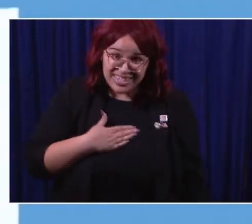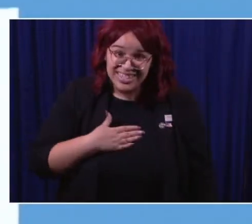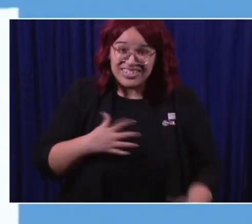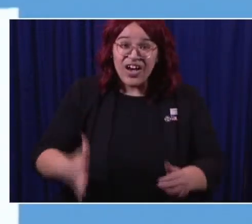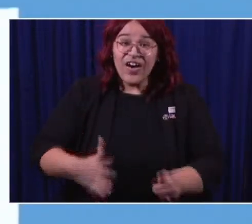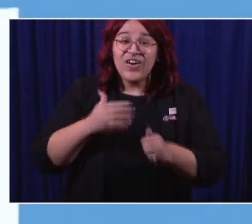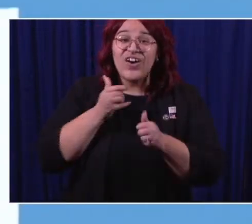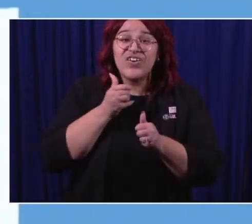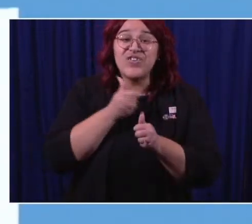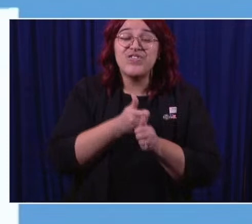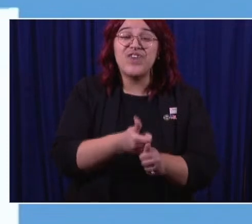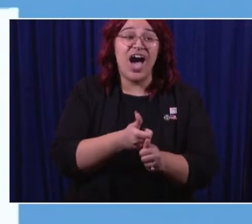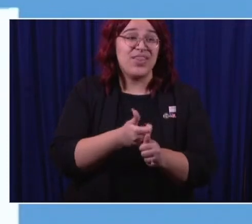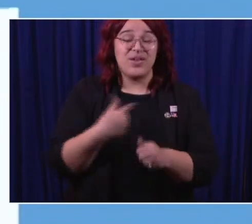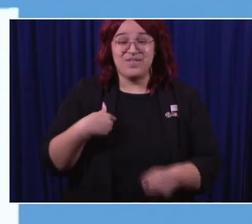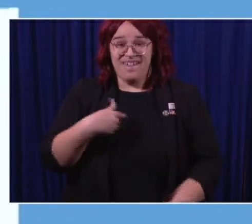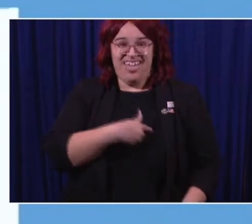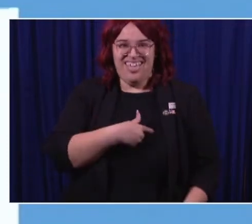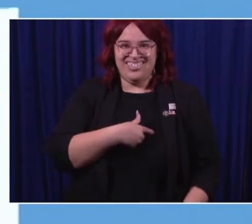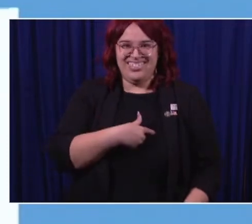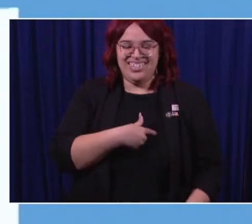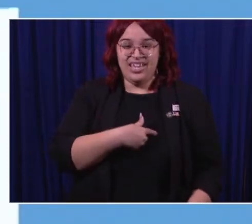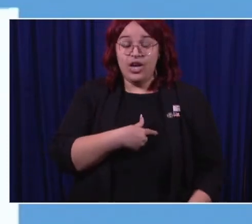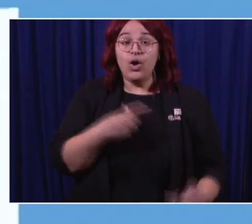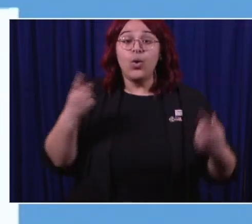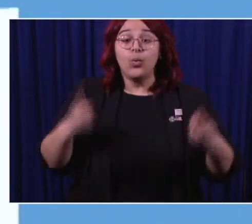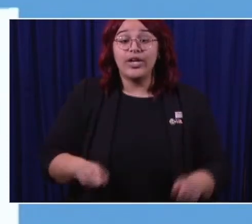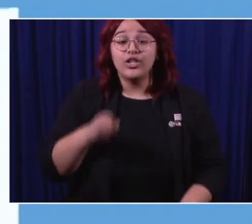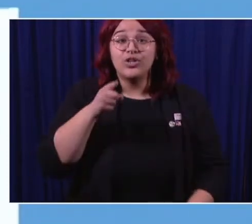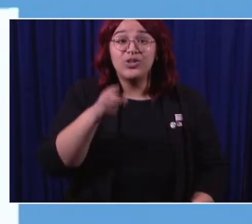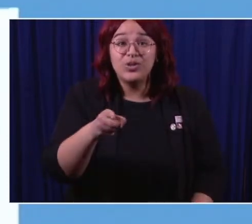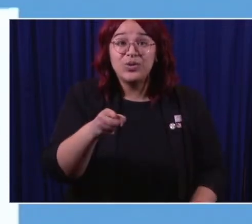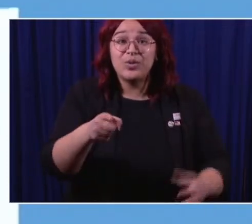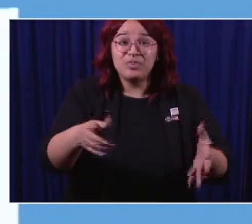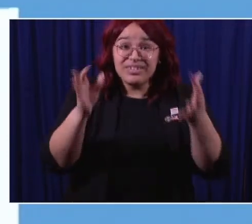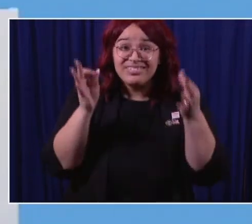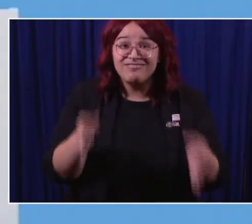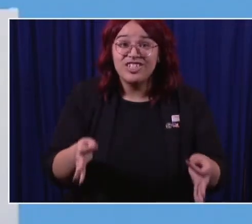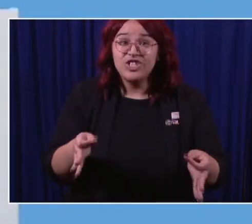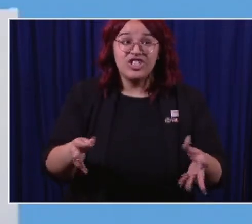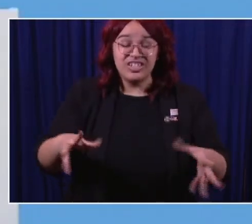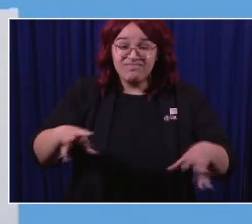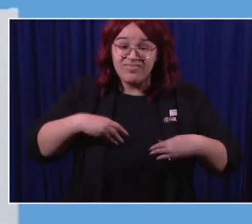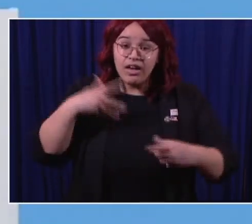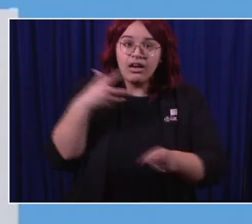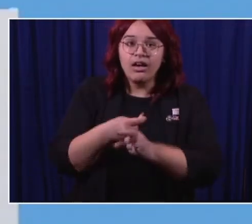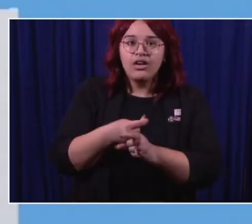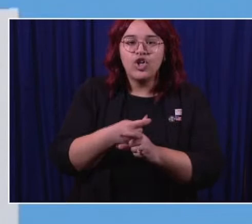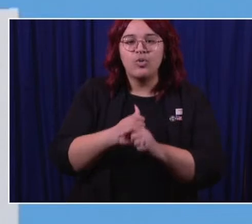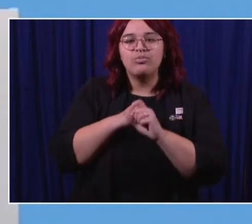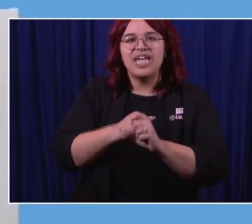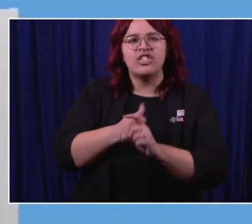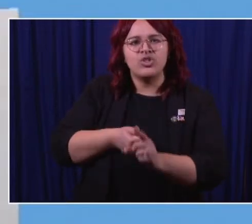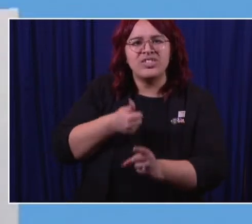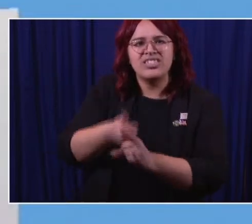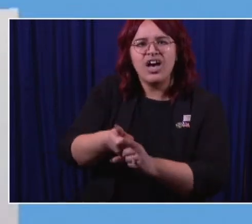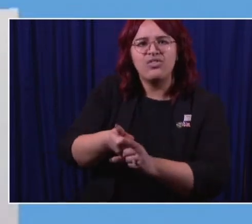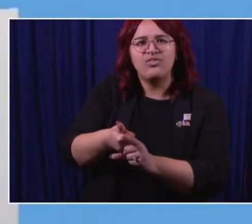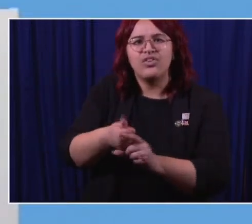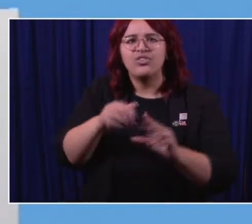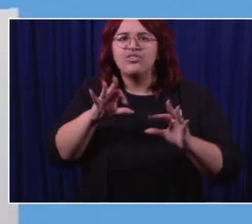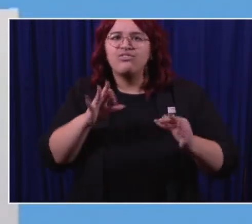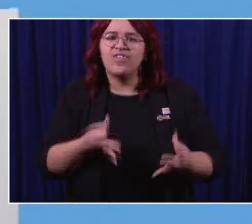vaccinated, you are not only protecting yourself from a serious illness, You are protecting your family, your